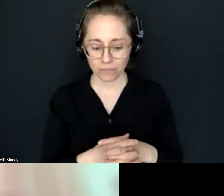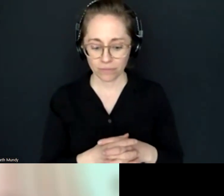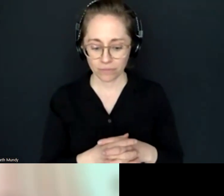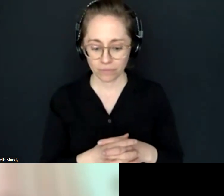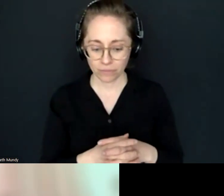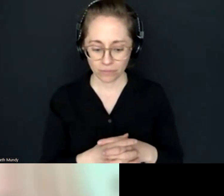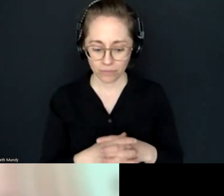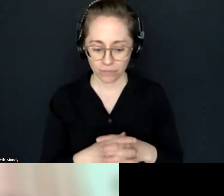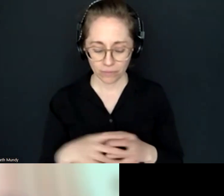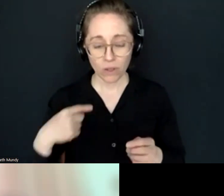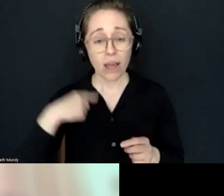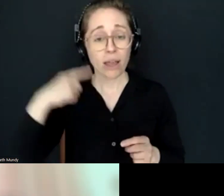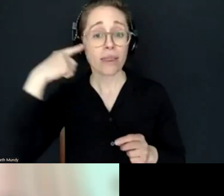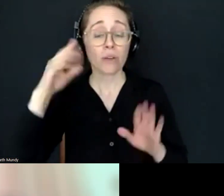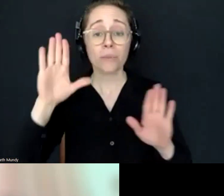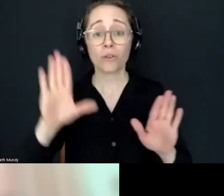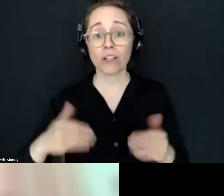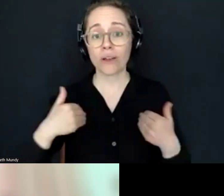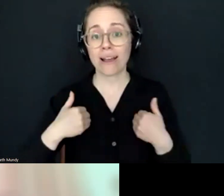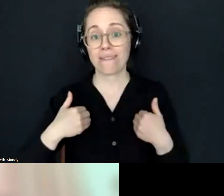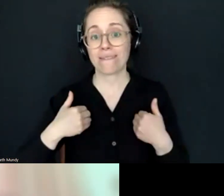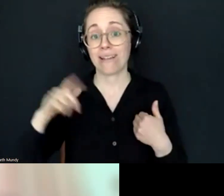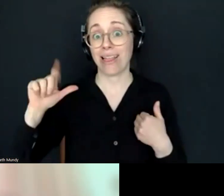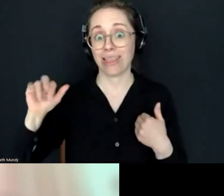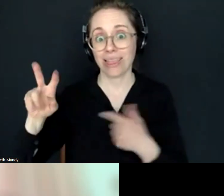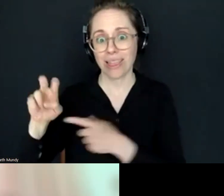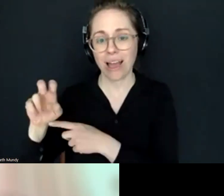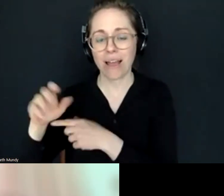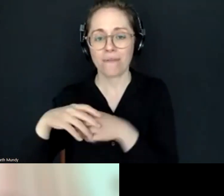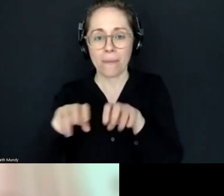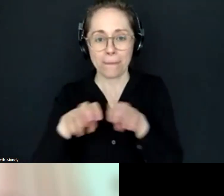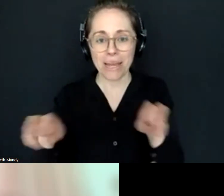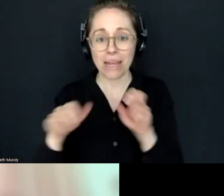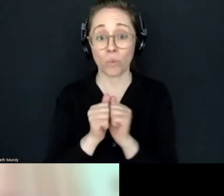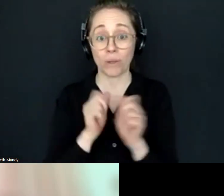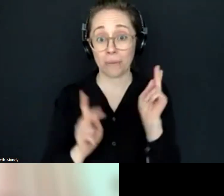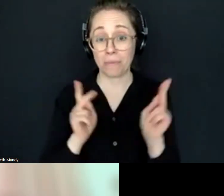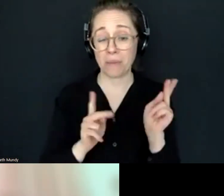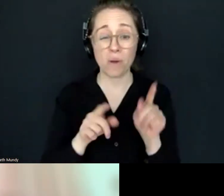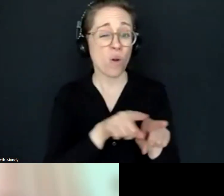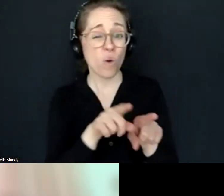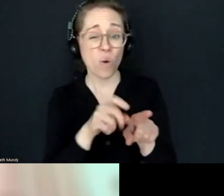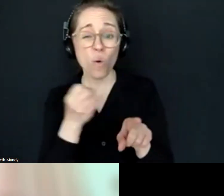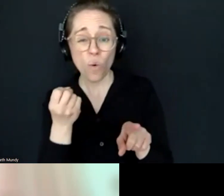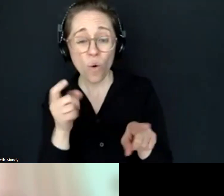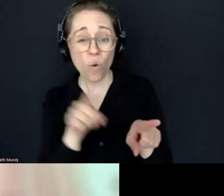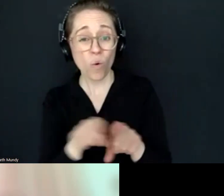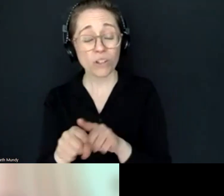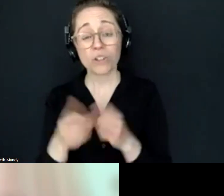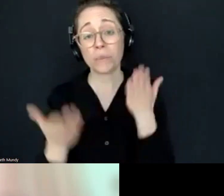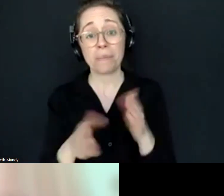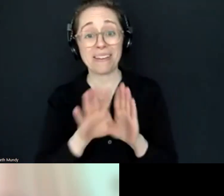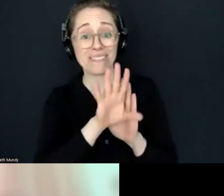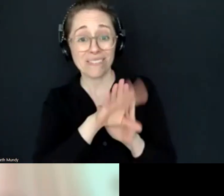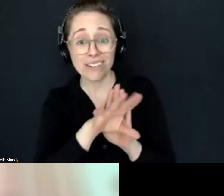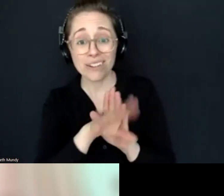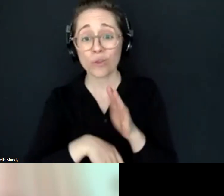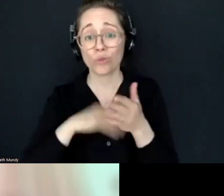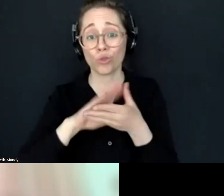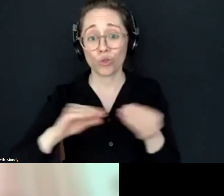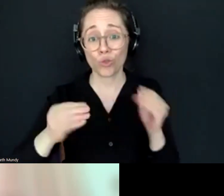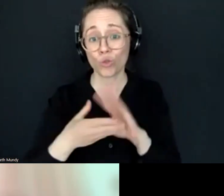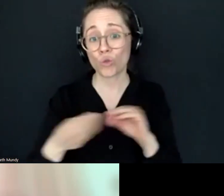having the live kind of panels with people, but also maybe even incorporating some of the videos and stories, maybe between